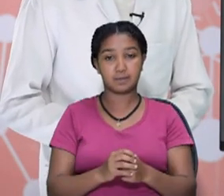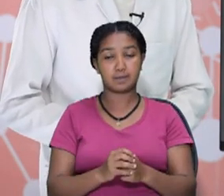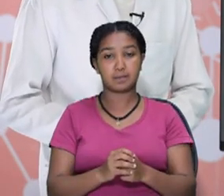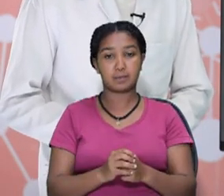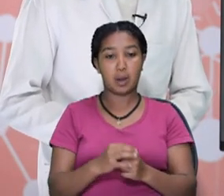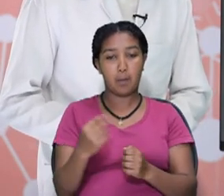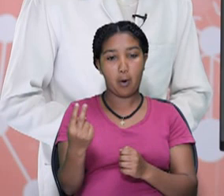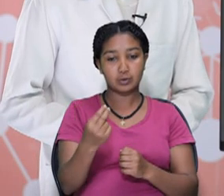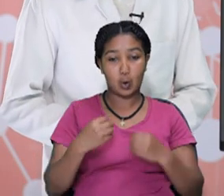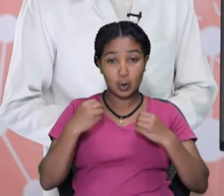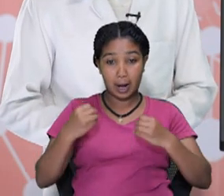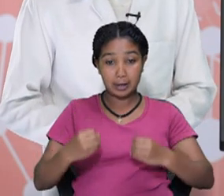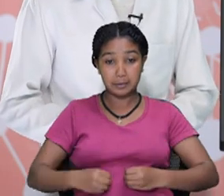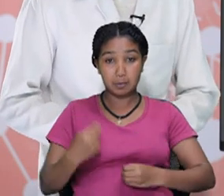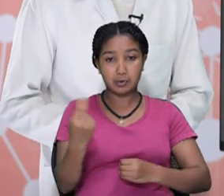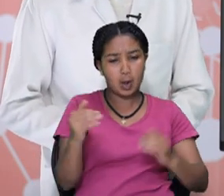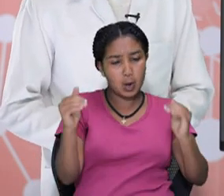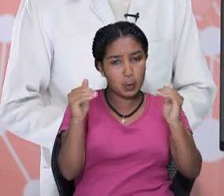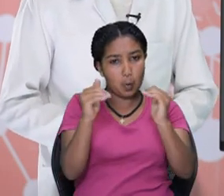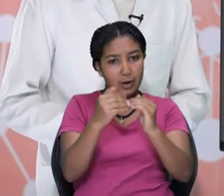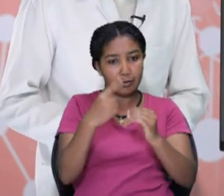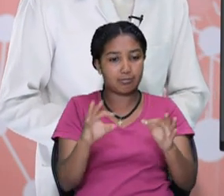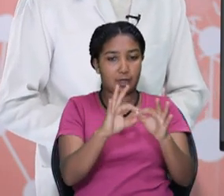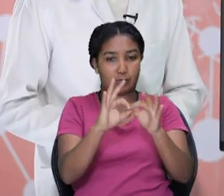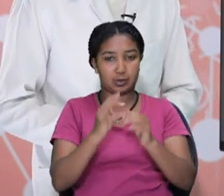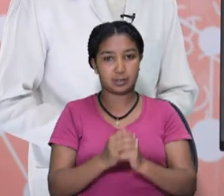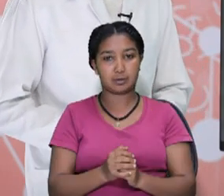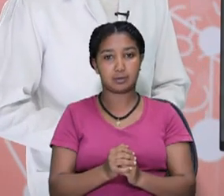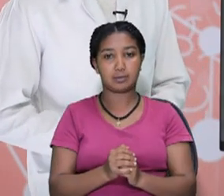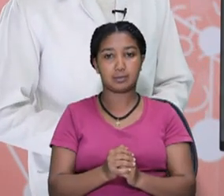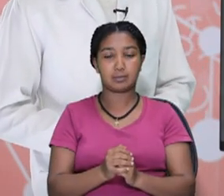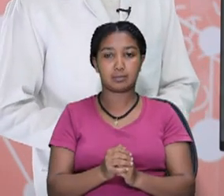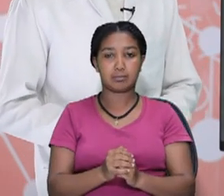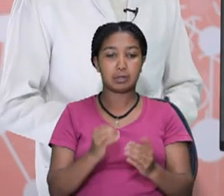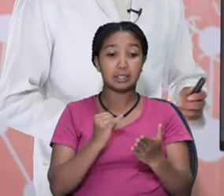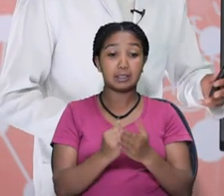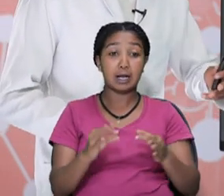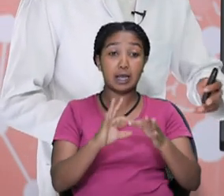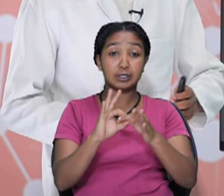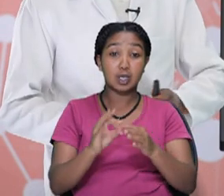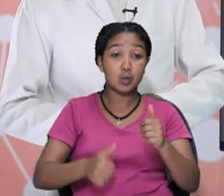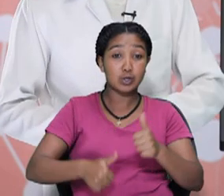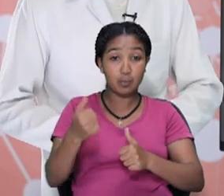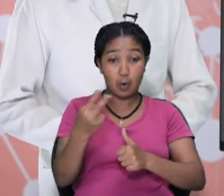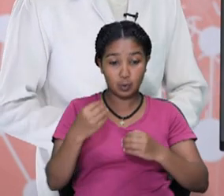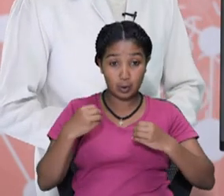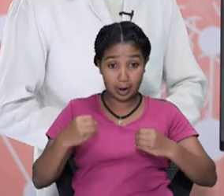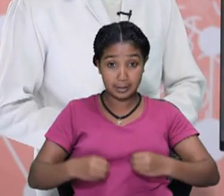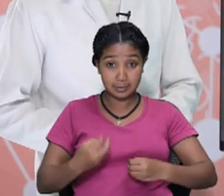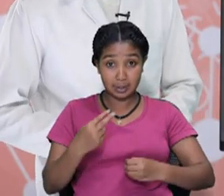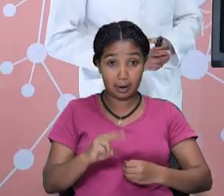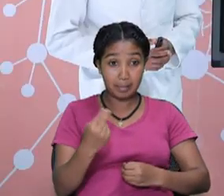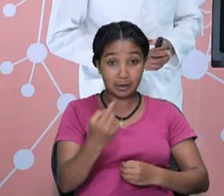association, both organisms benefit equally from the association. It is the relationship in which both organisms